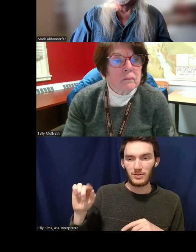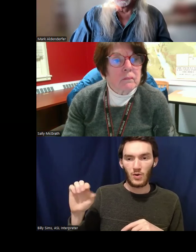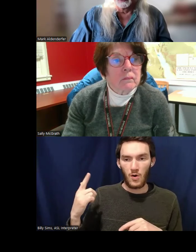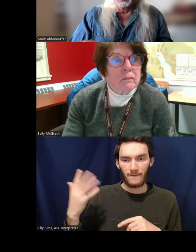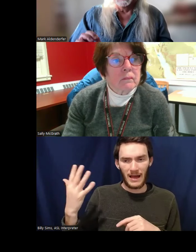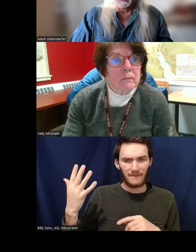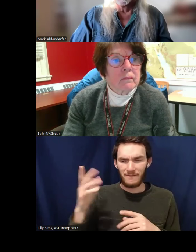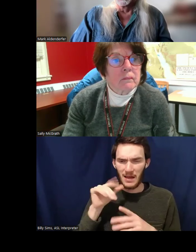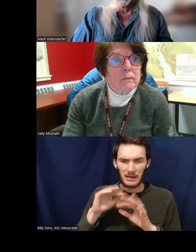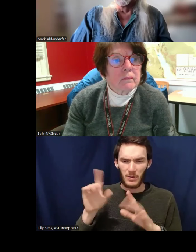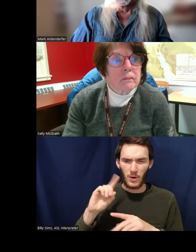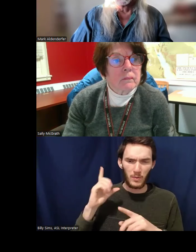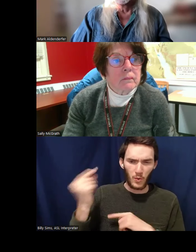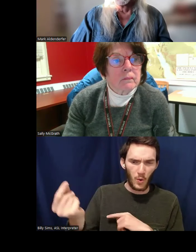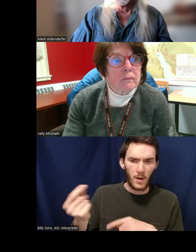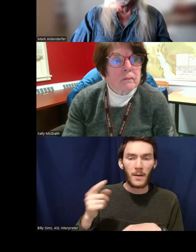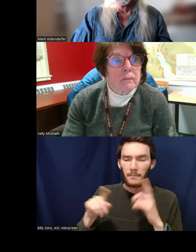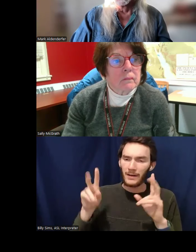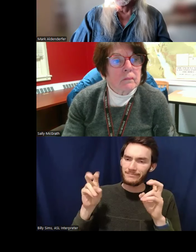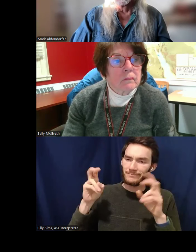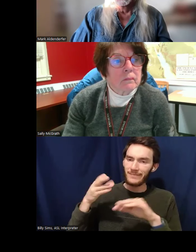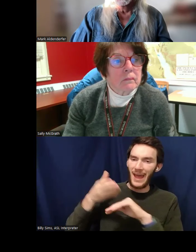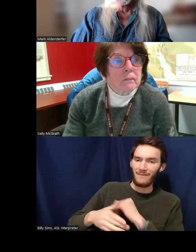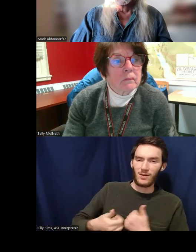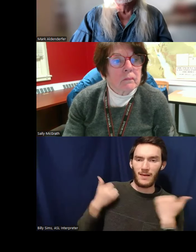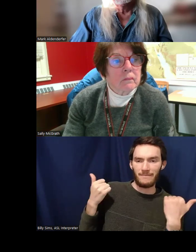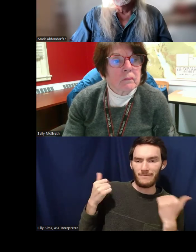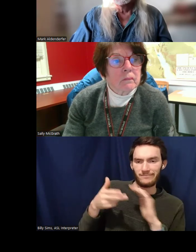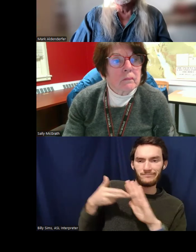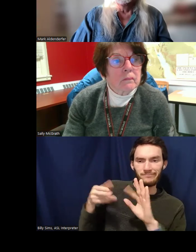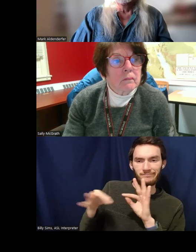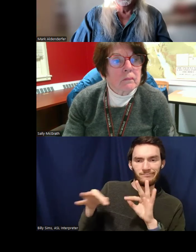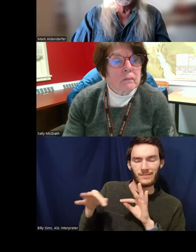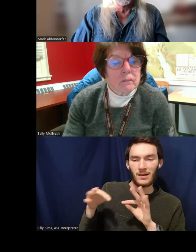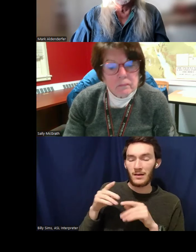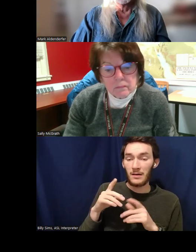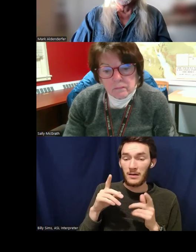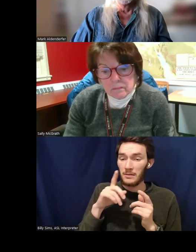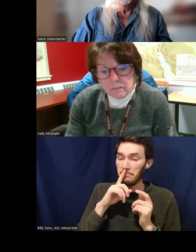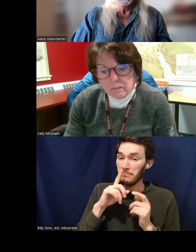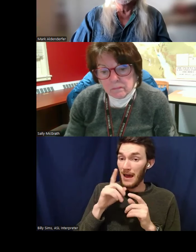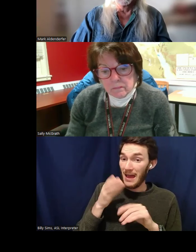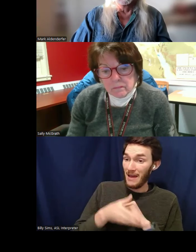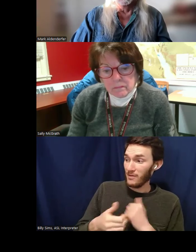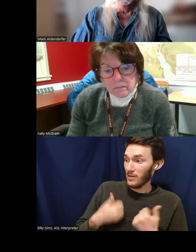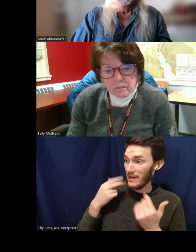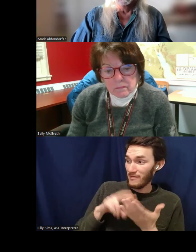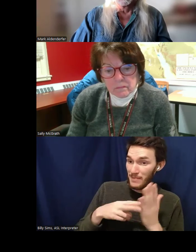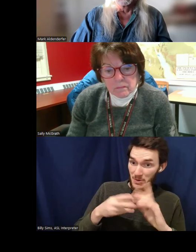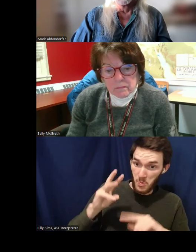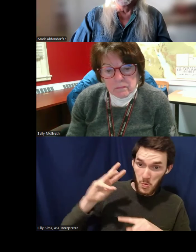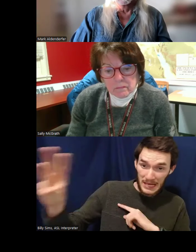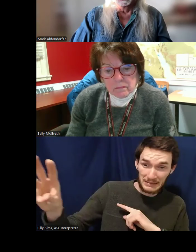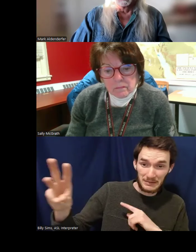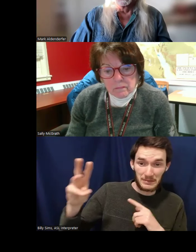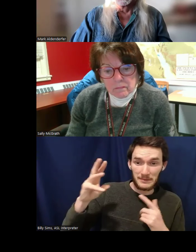but it was the afterlife as simply recorded in a text. So not quite sure where that would in fact be, kind